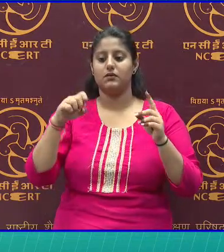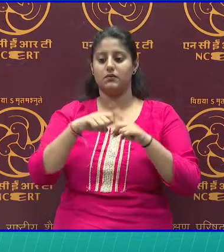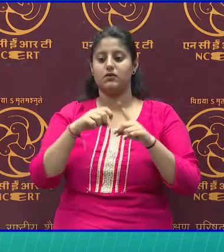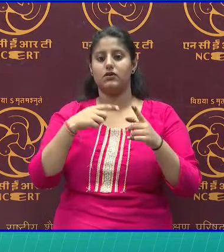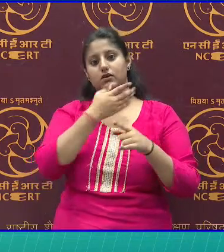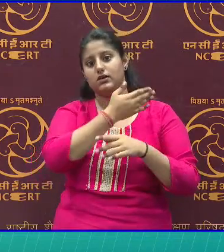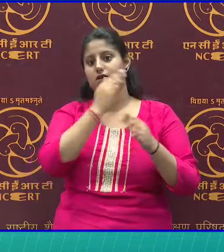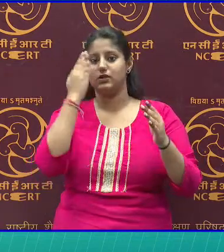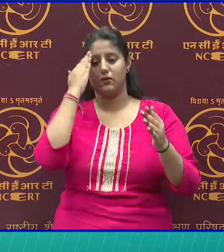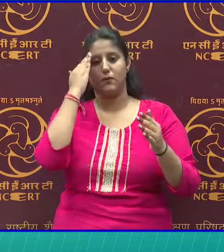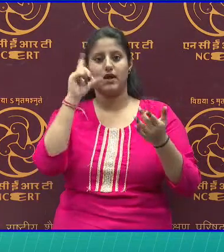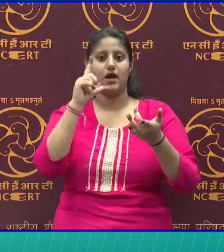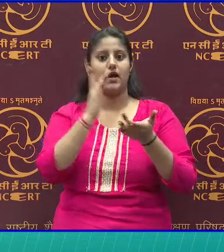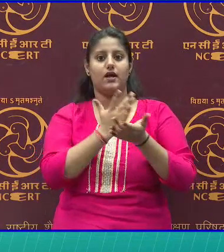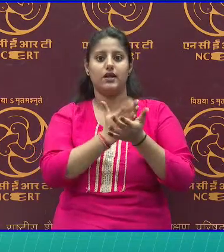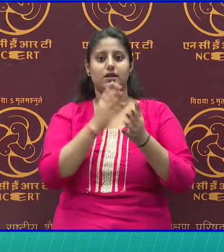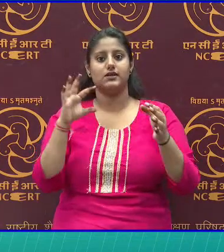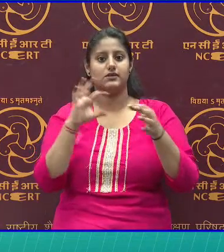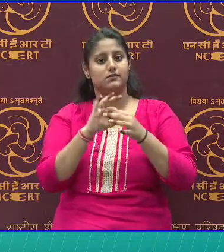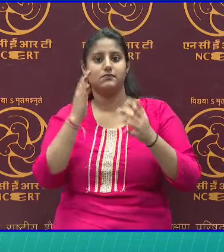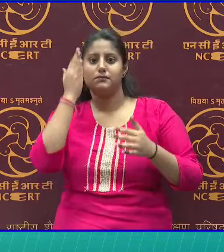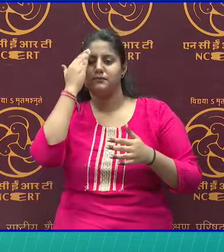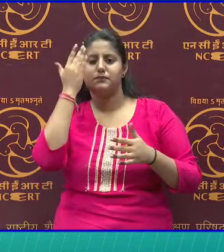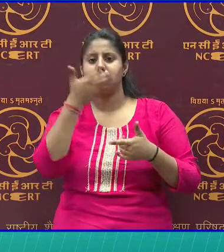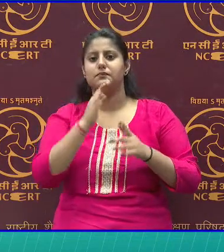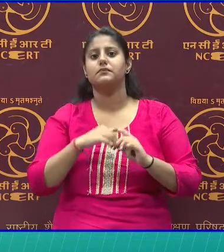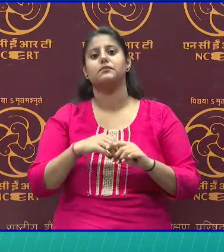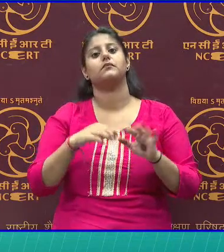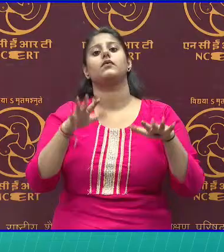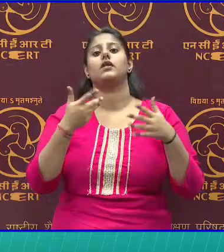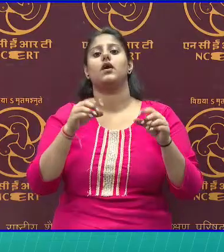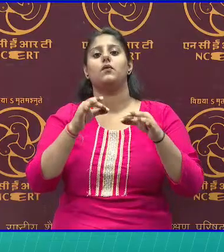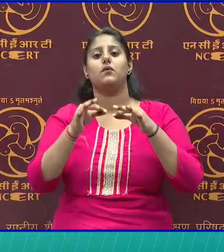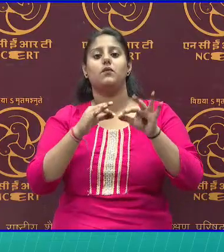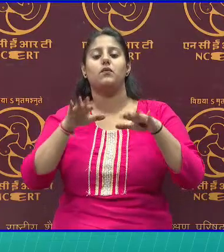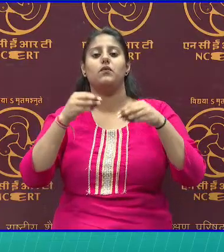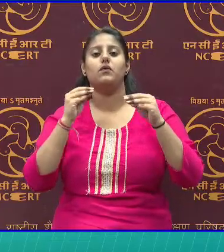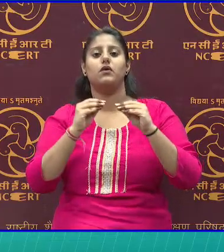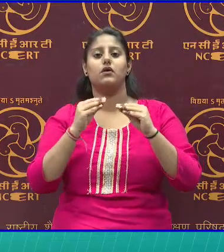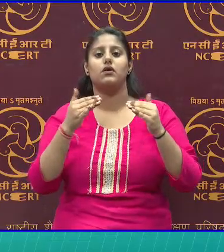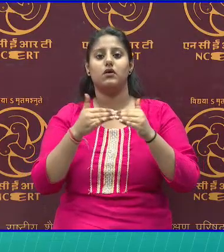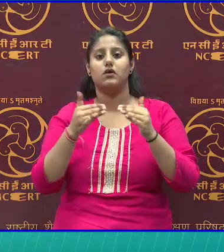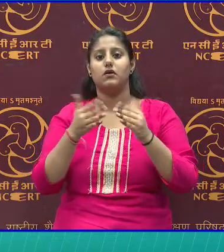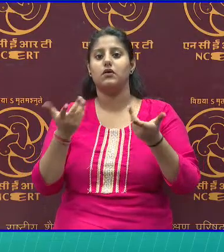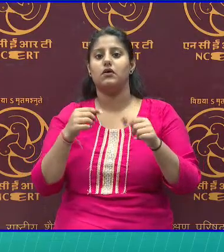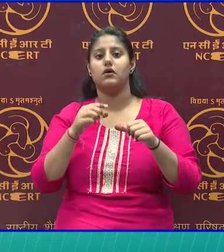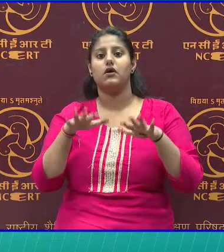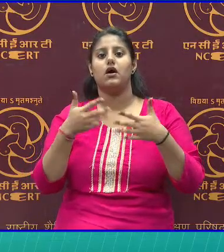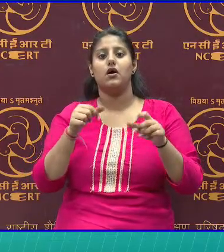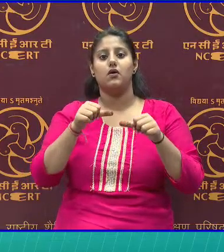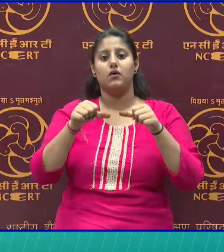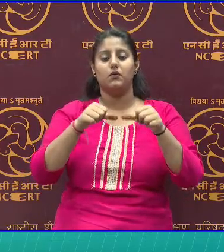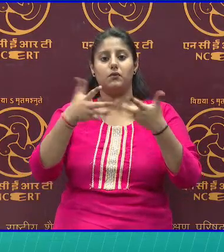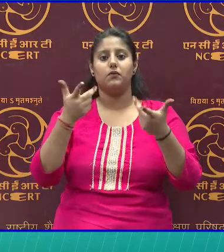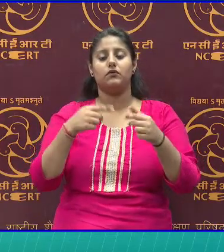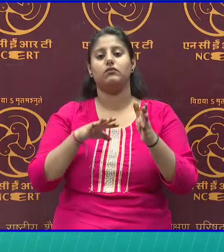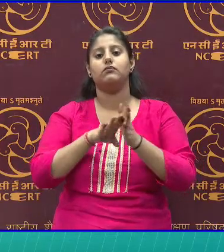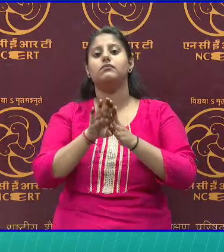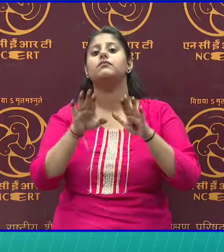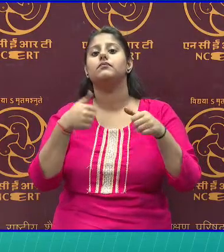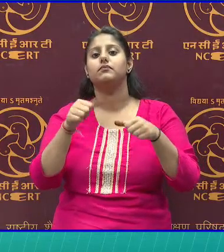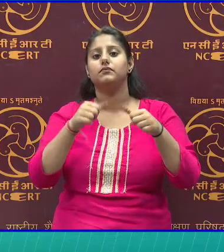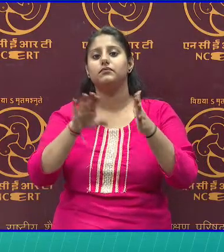with the chapters. So we had lots of discussion about how do we introduce this concept and then how the competency could be developed. So